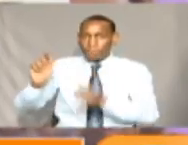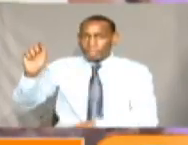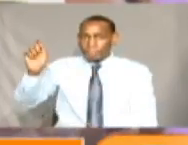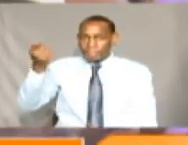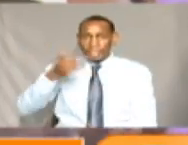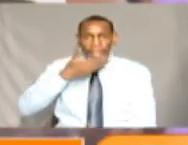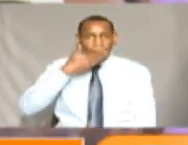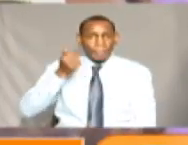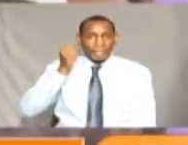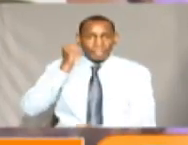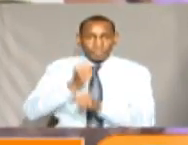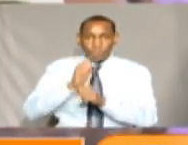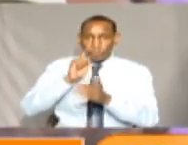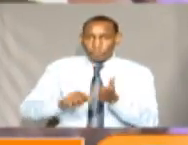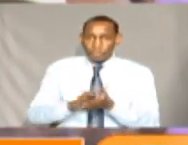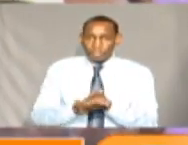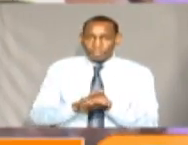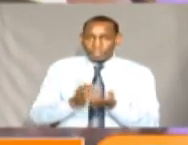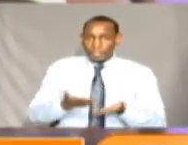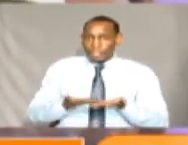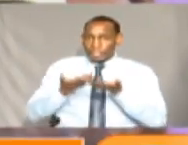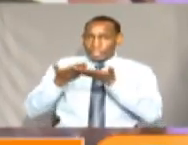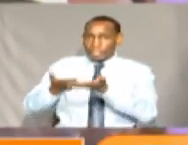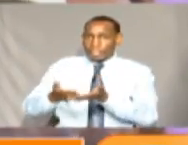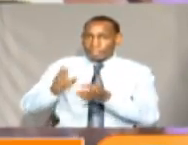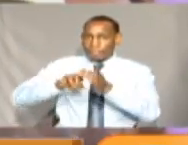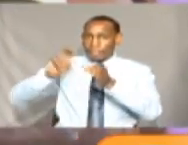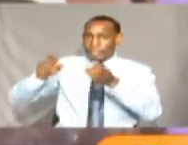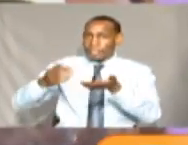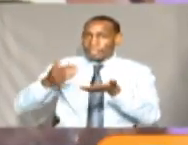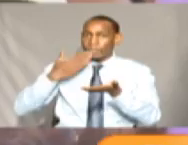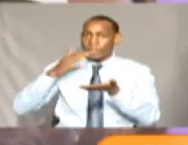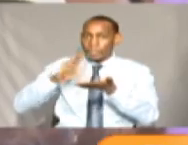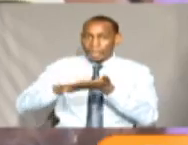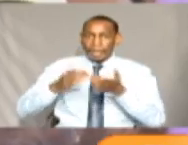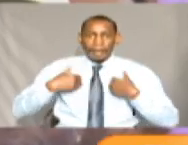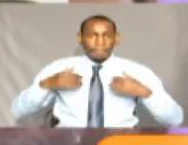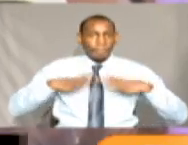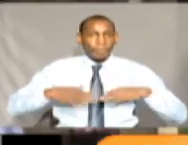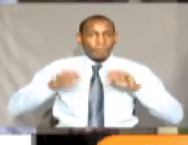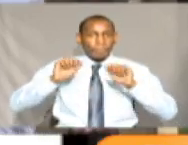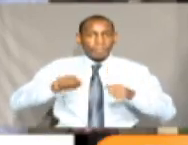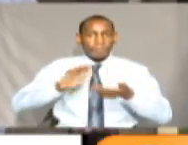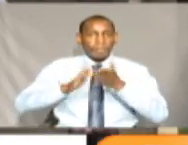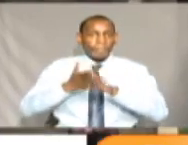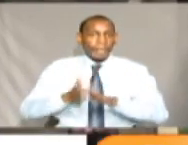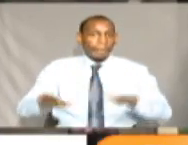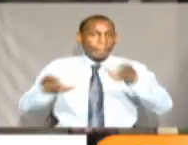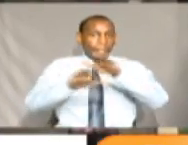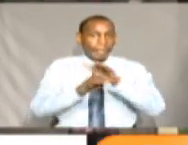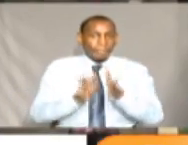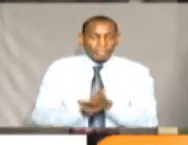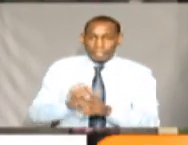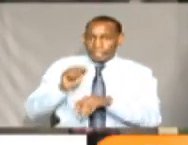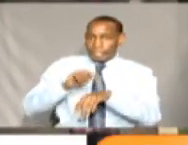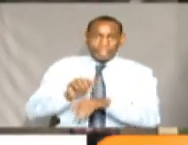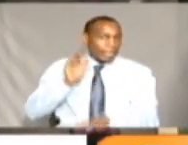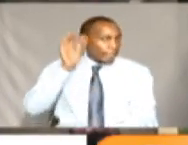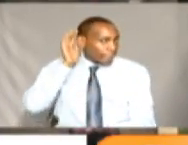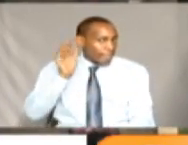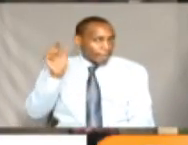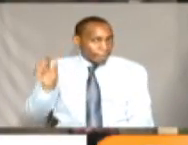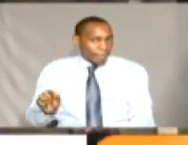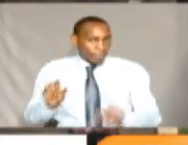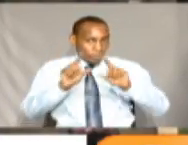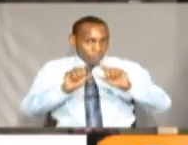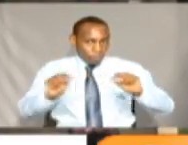do, just hand in your resignation. Tuko na watu wanaweza kuwa deputy. Ukisikia mtu anasema